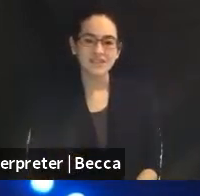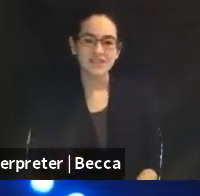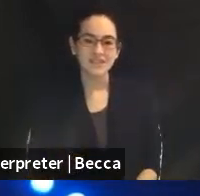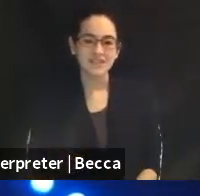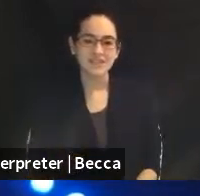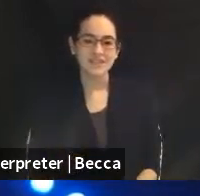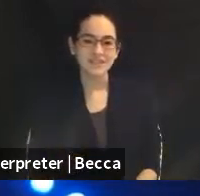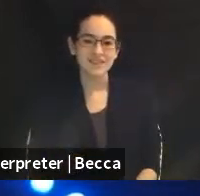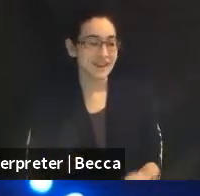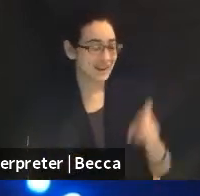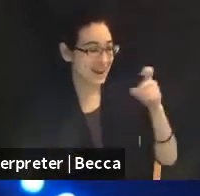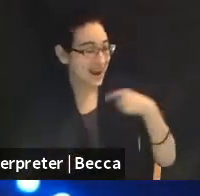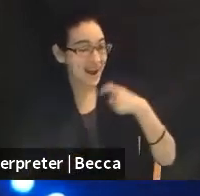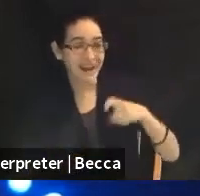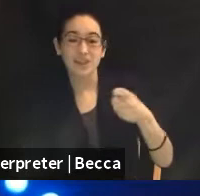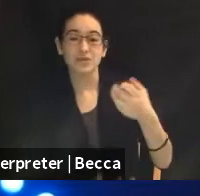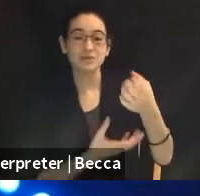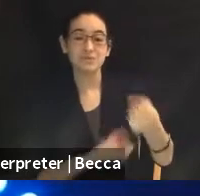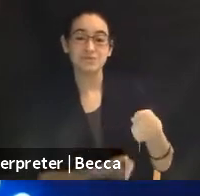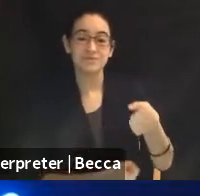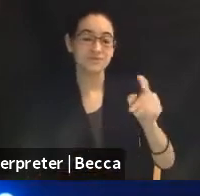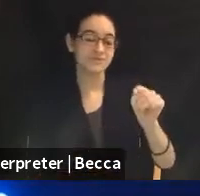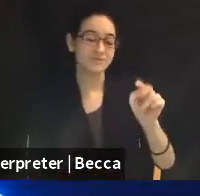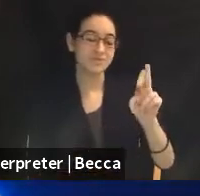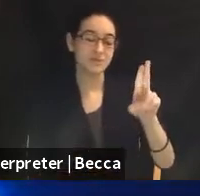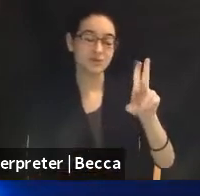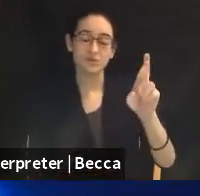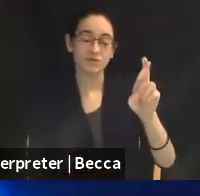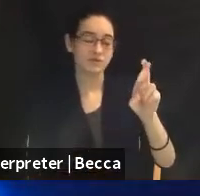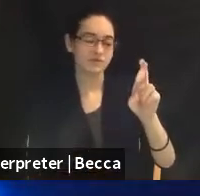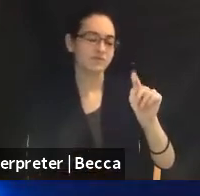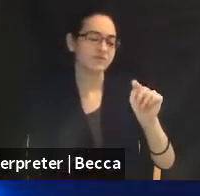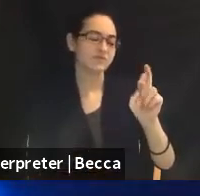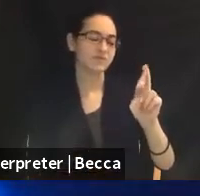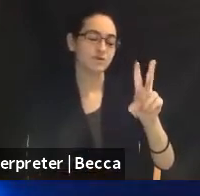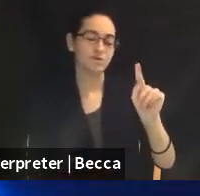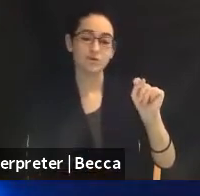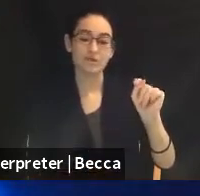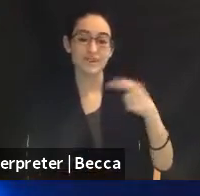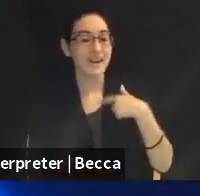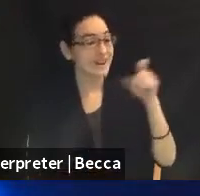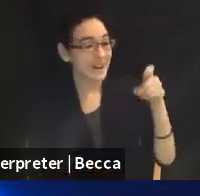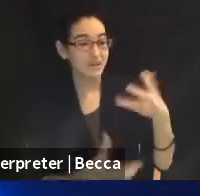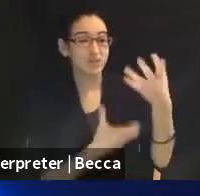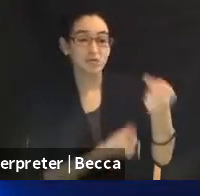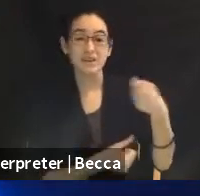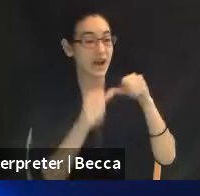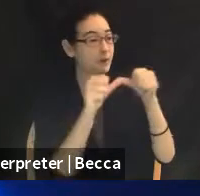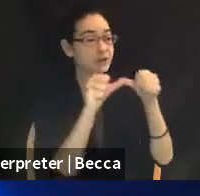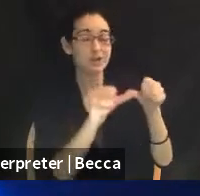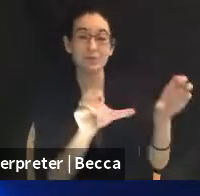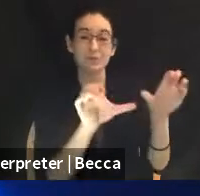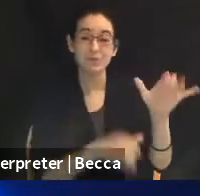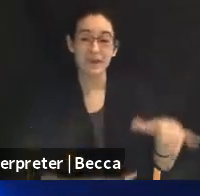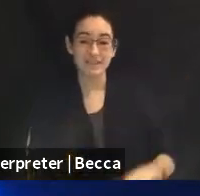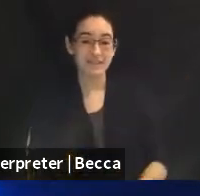And I had to trust, and I'm still having to trust, and I will continue to trust, because if this situation with my nieces and my nephew and my sister being a